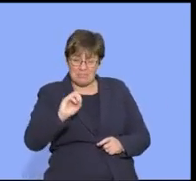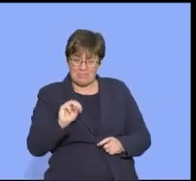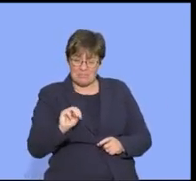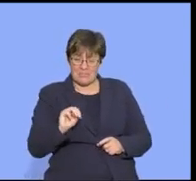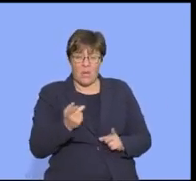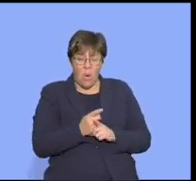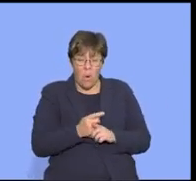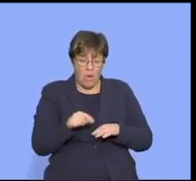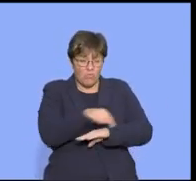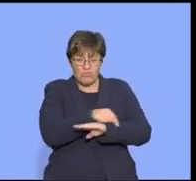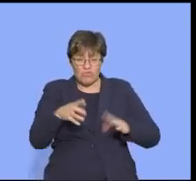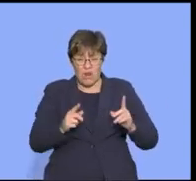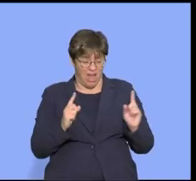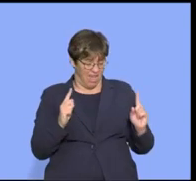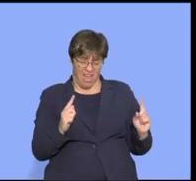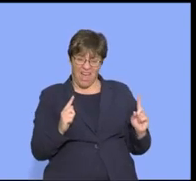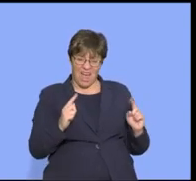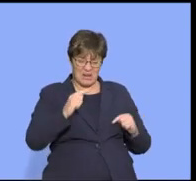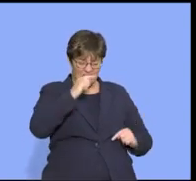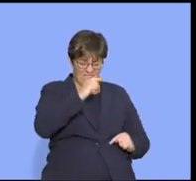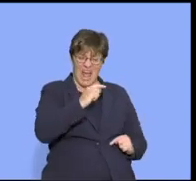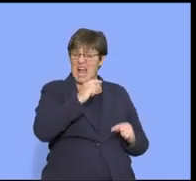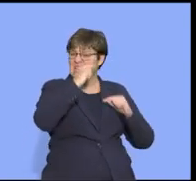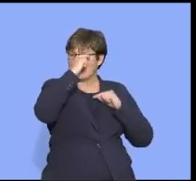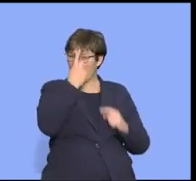That's more or less the length of a ruler.